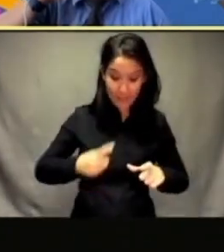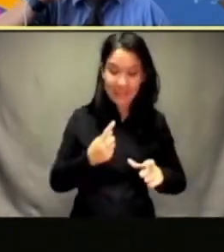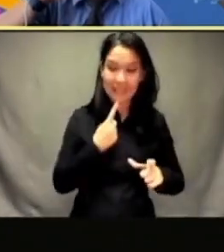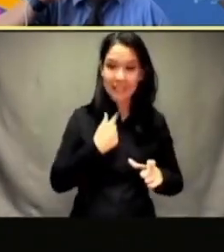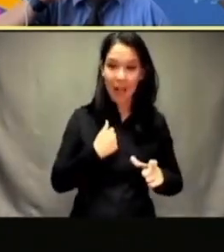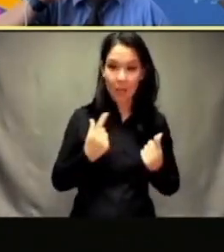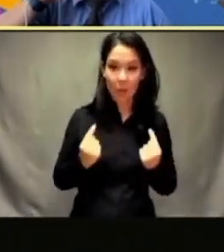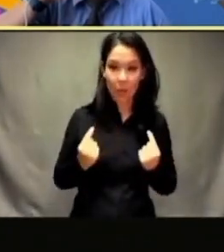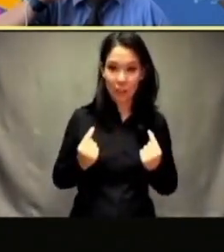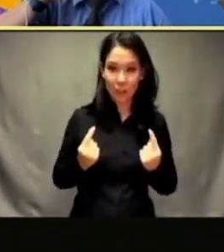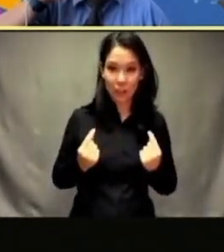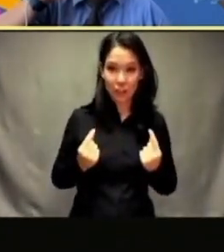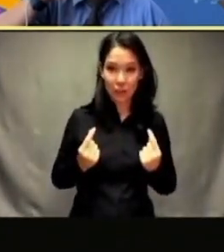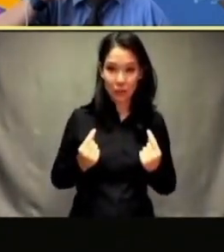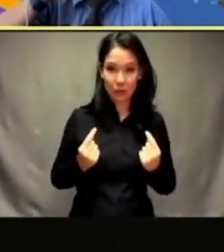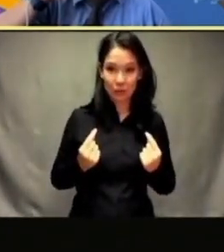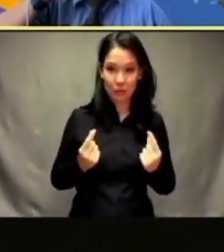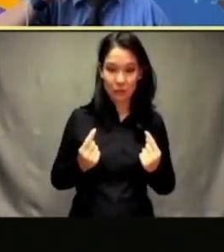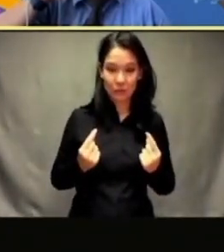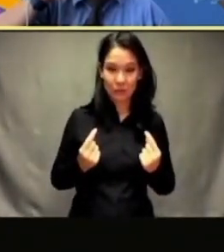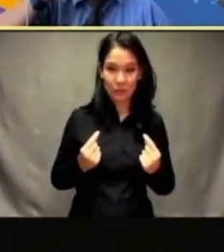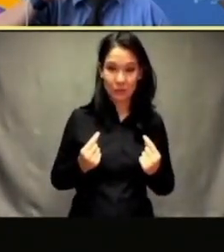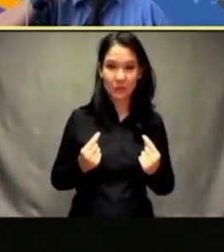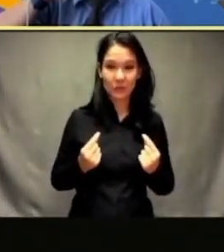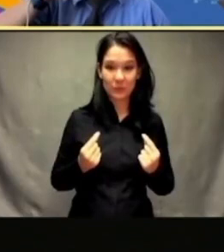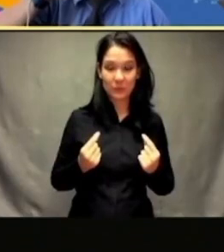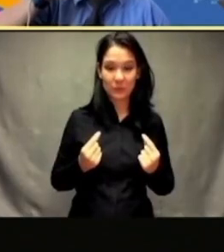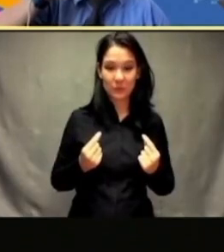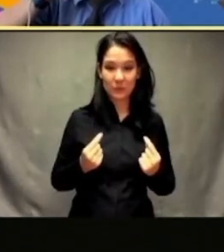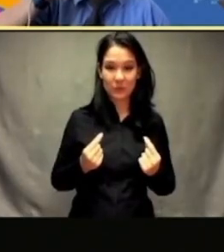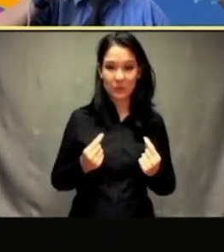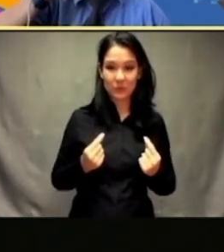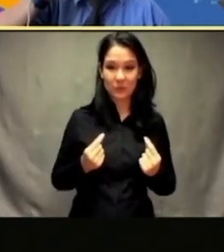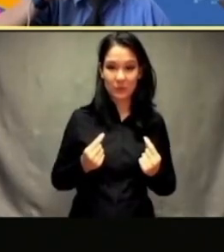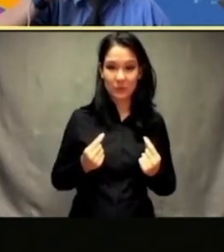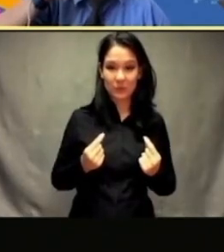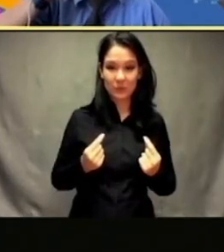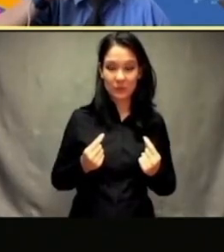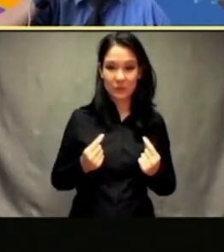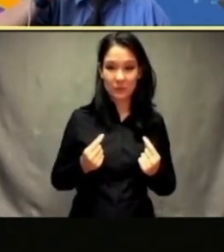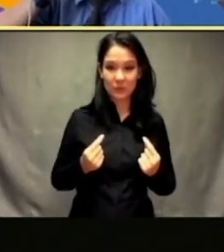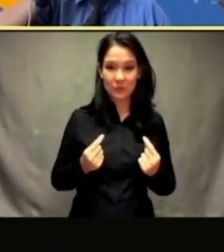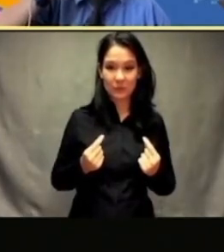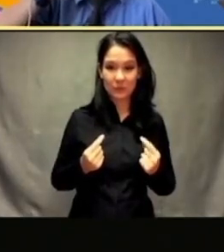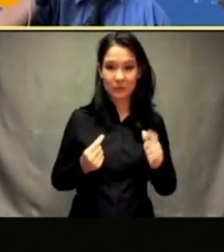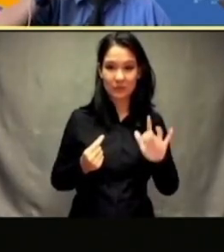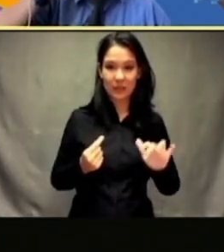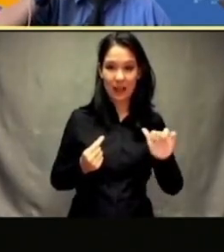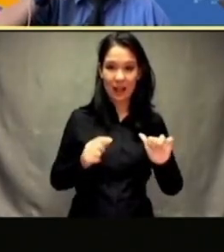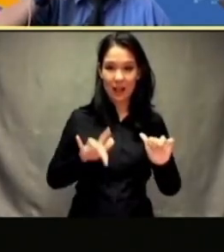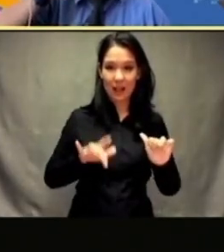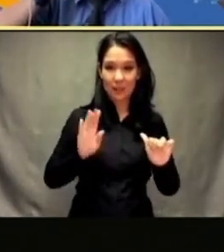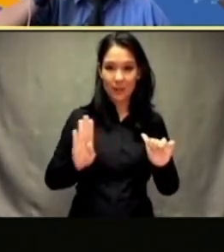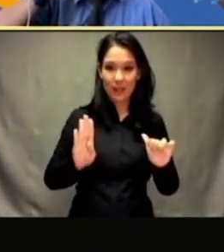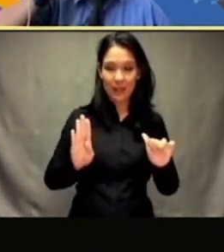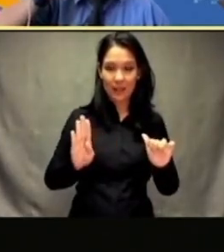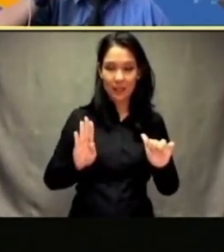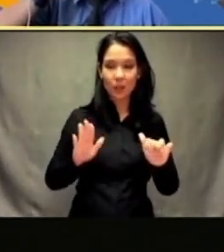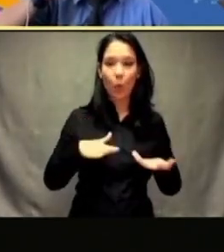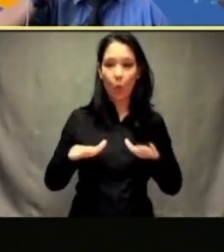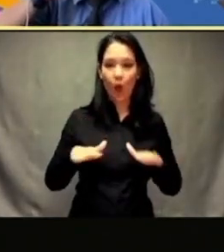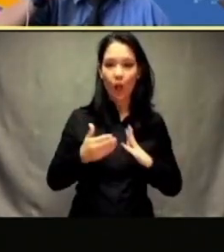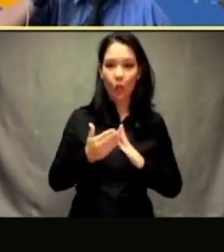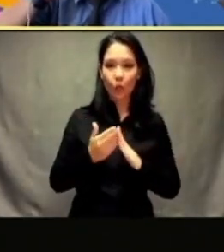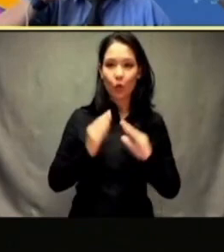me instructions of what you're gonna do. So move button A, move button B. It's really walking me through the